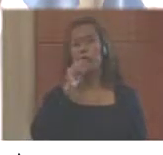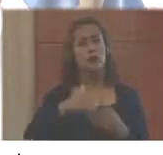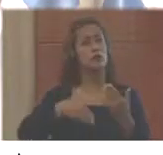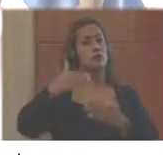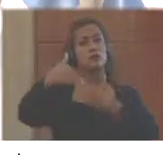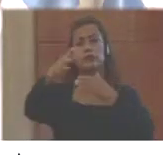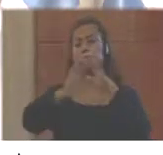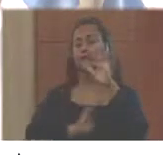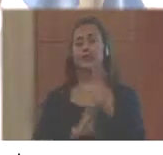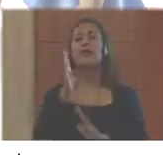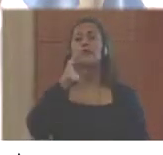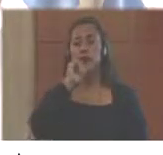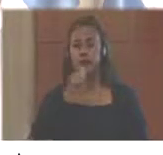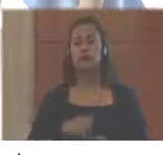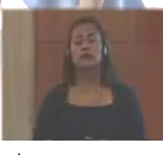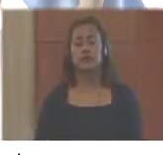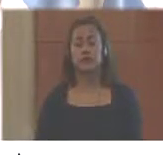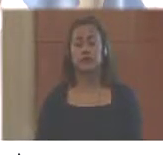do.